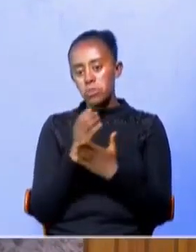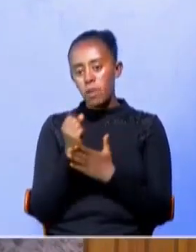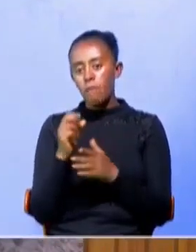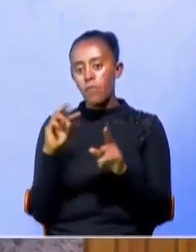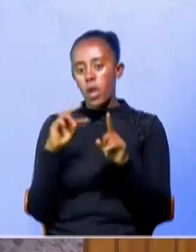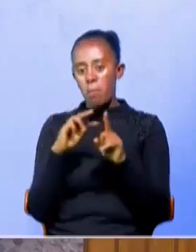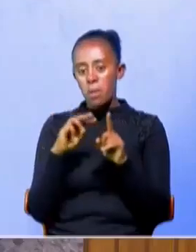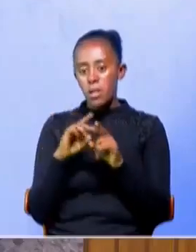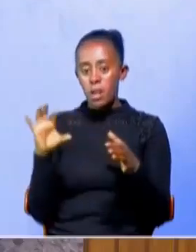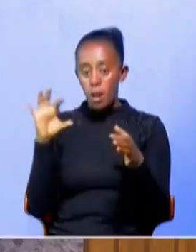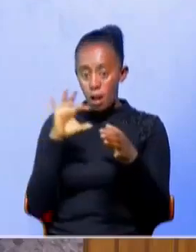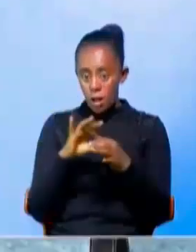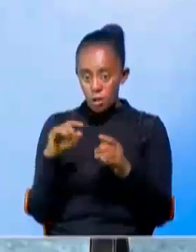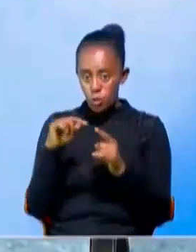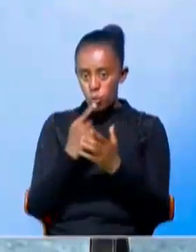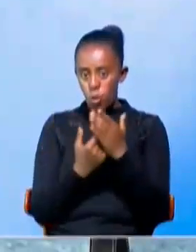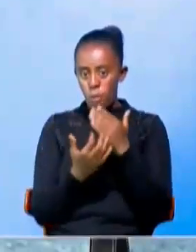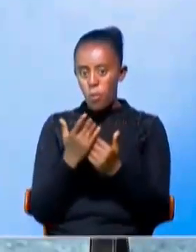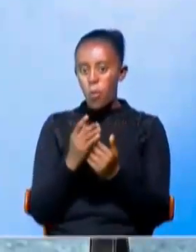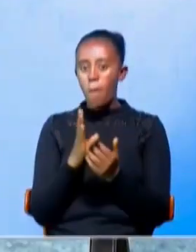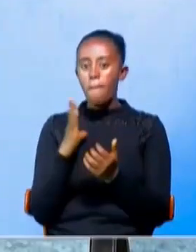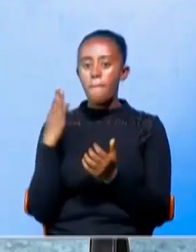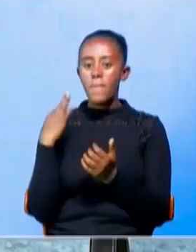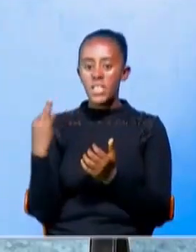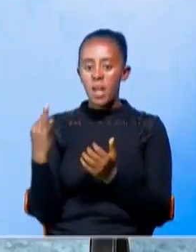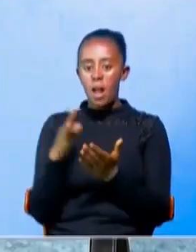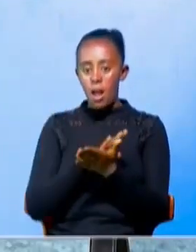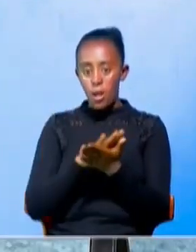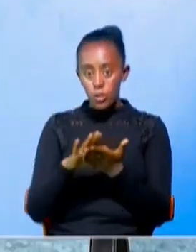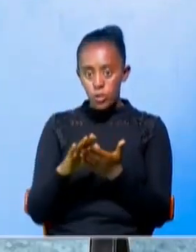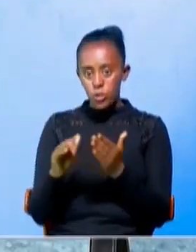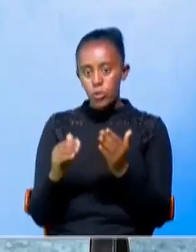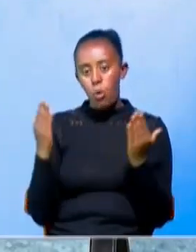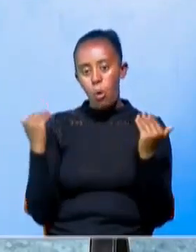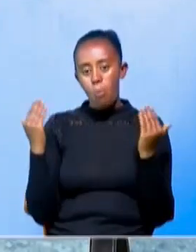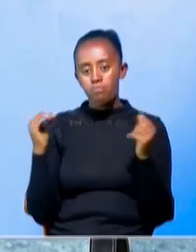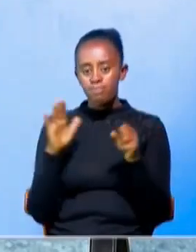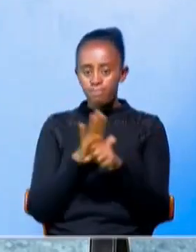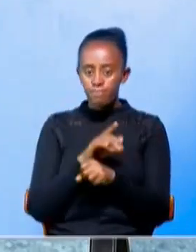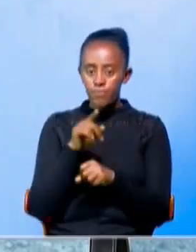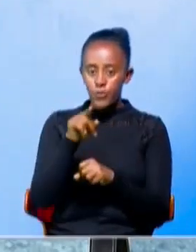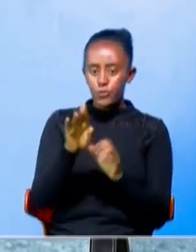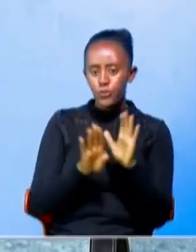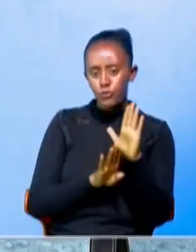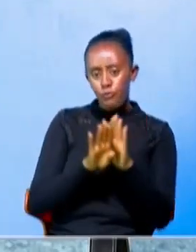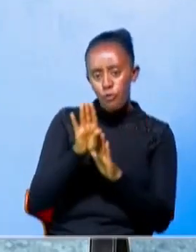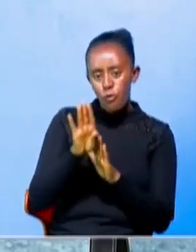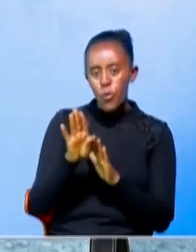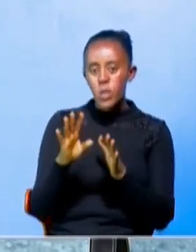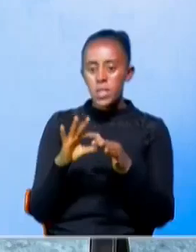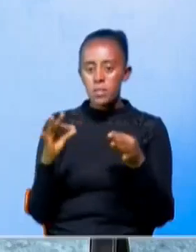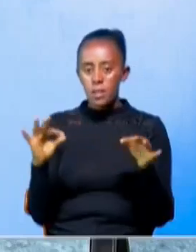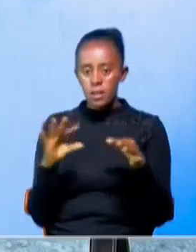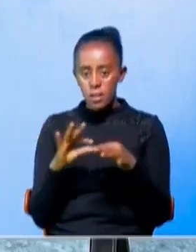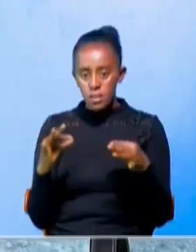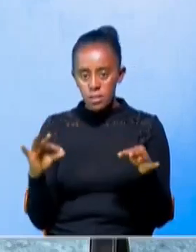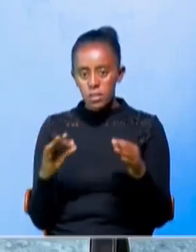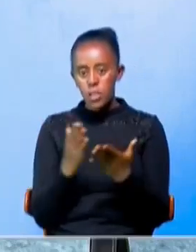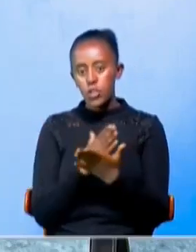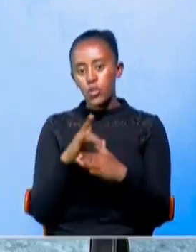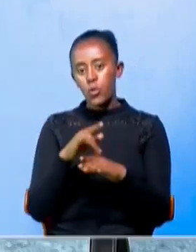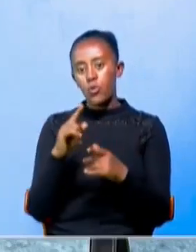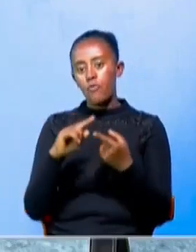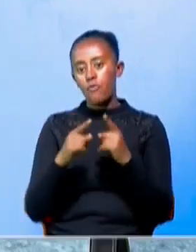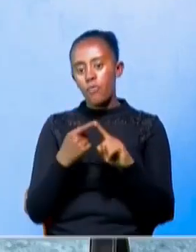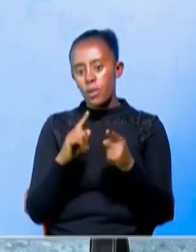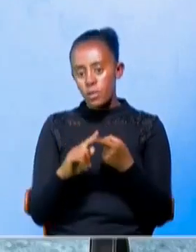to talk about the personal hygiene, and then hopefully that you'll develop your sentences and share to your